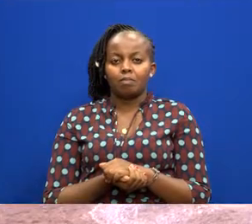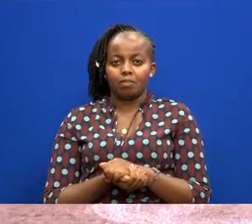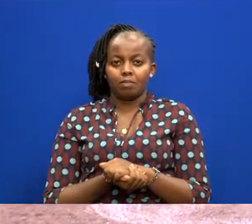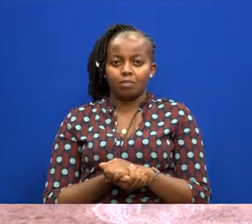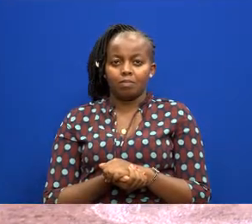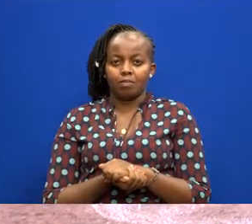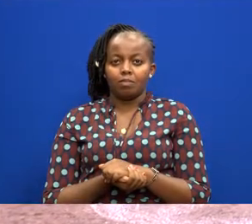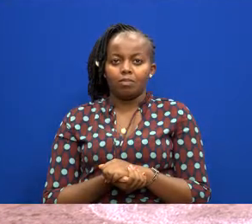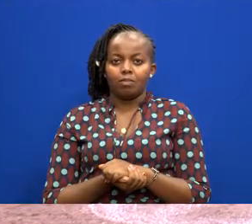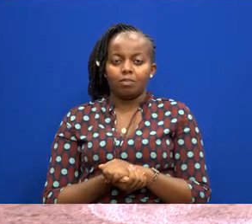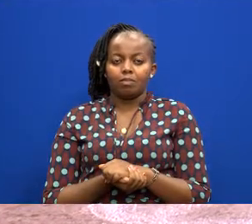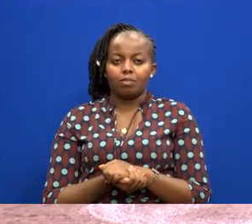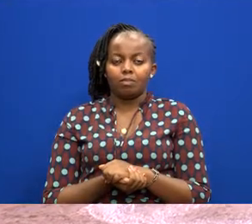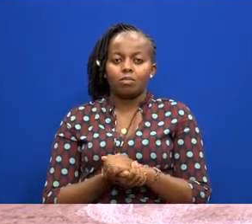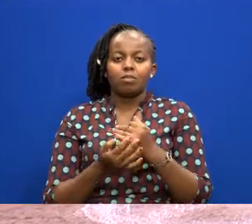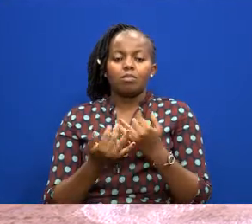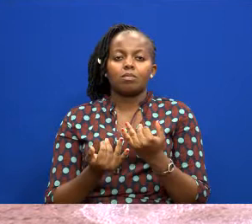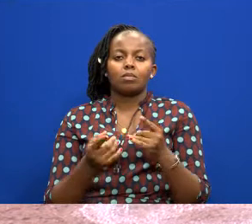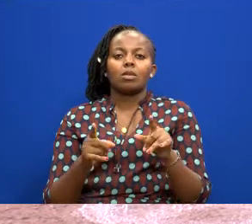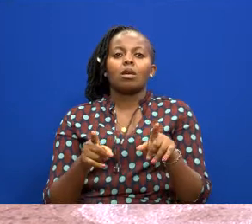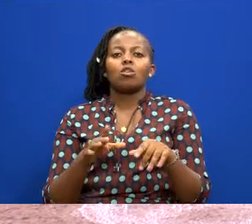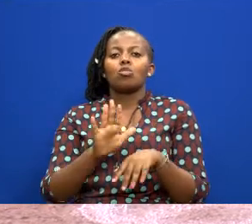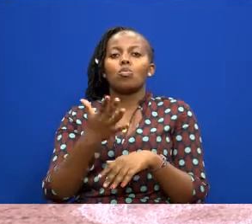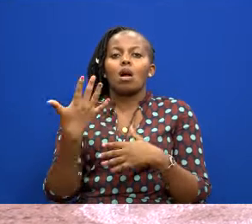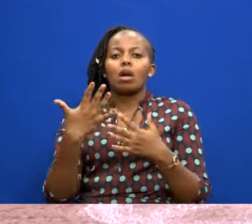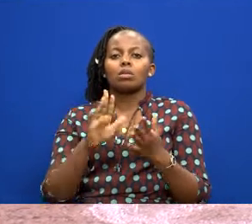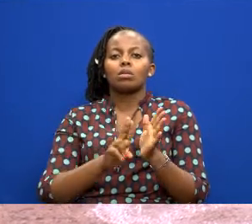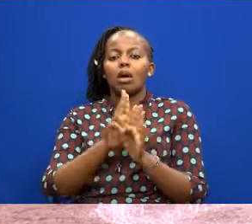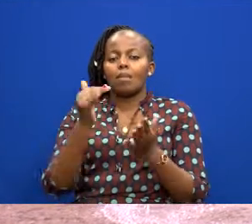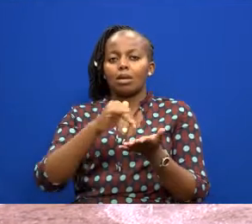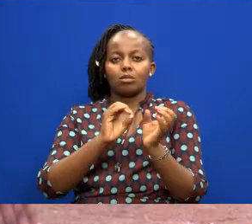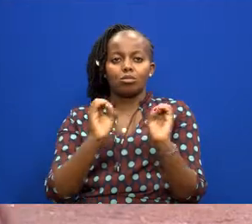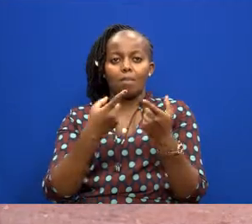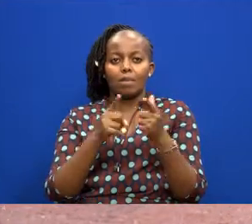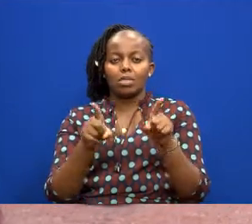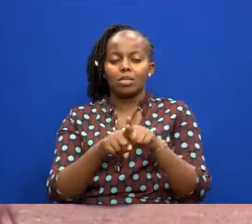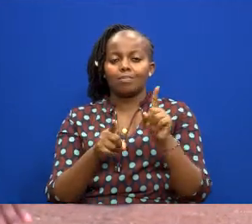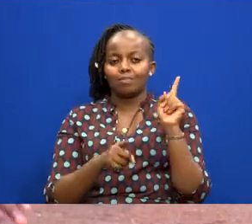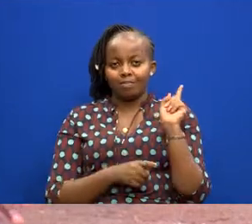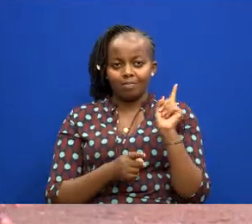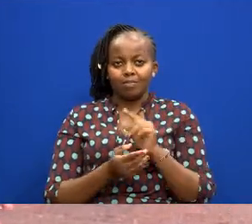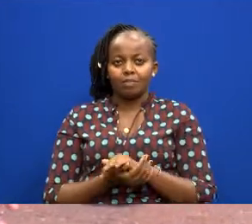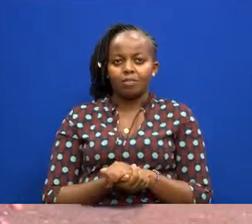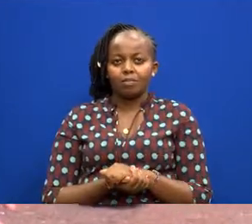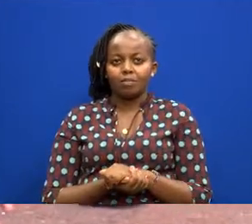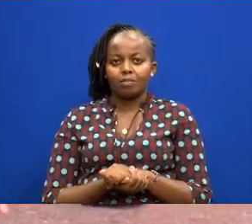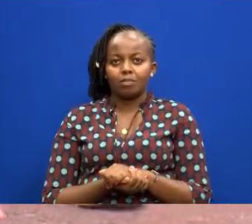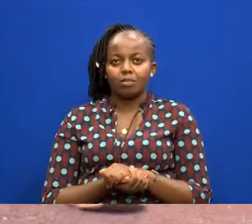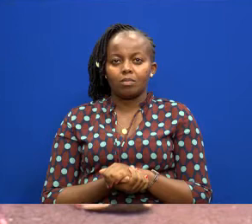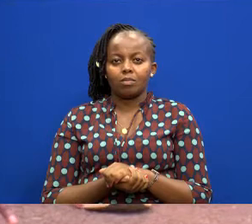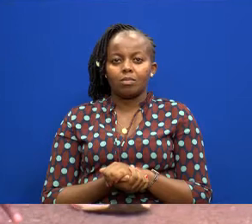Sawa, so mikono zako sasa hivi sirudi juu. Zipeleke hapa mbele. Stretch mikono mpaka usikie strain kidogo